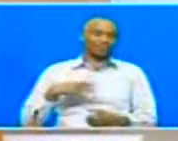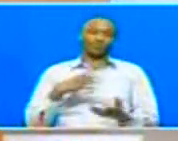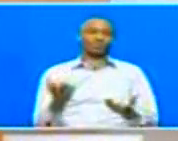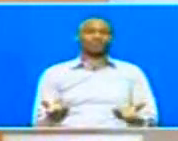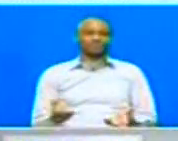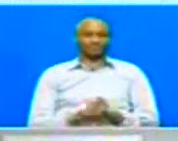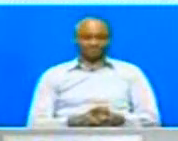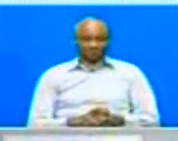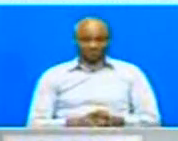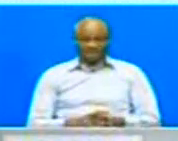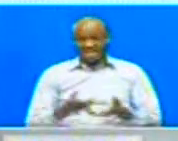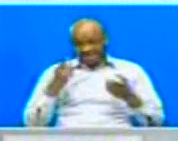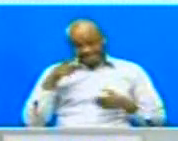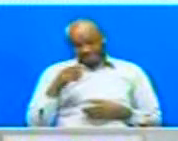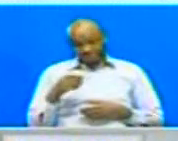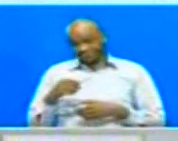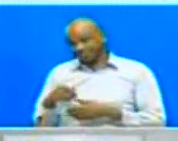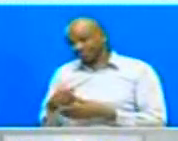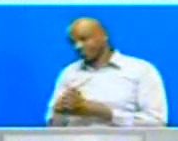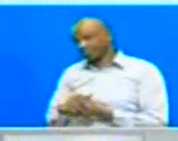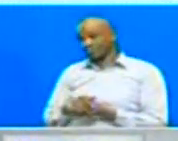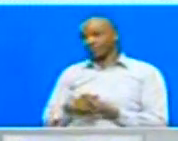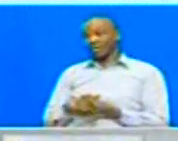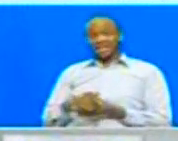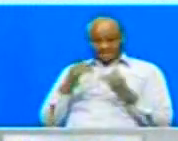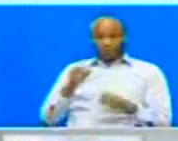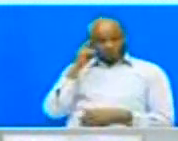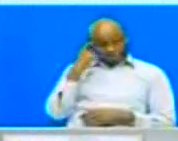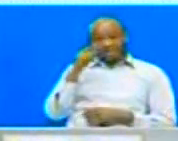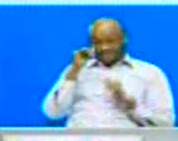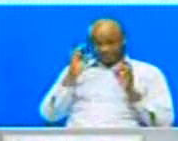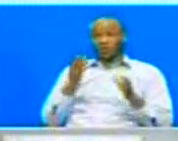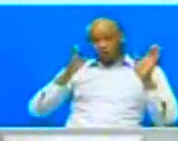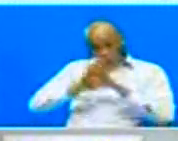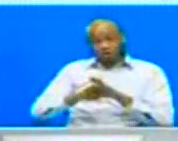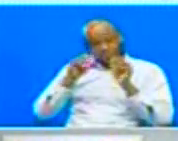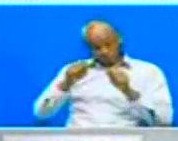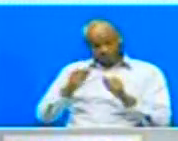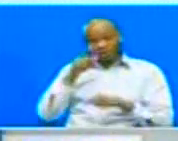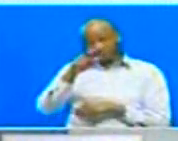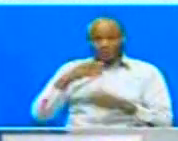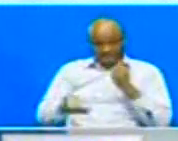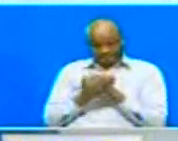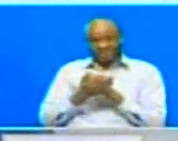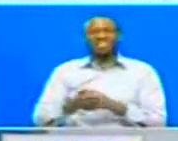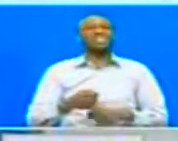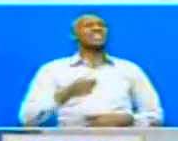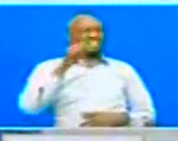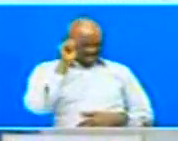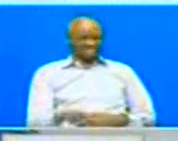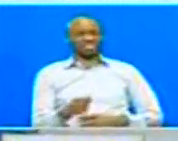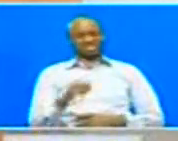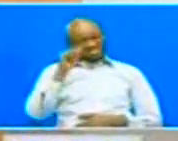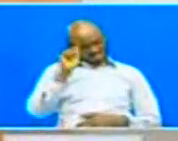in Somalia. So closure would be a solution to some of these challenges that you've mentioned here? Absolutely. I think that the whole process